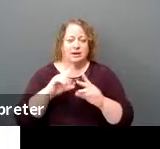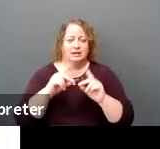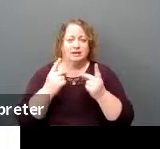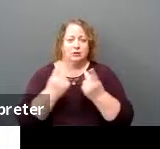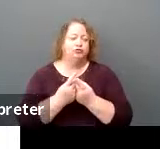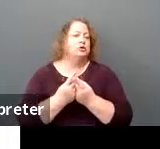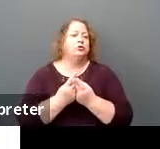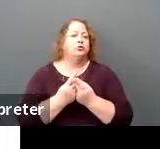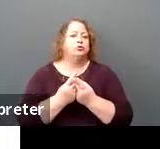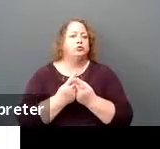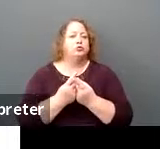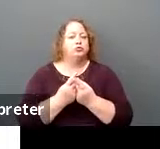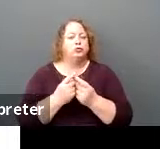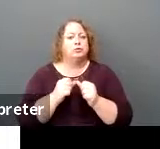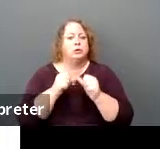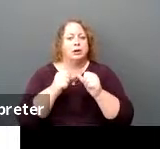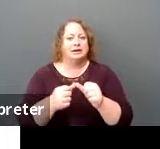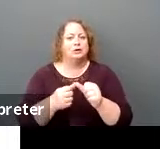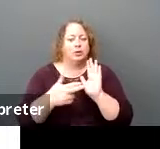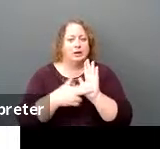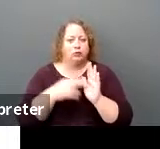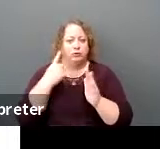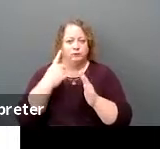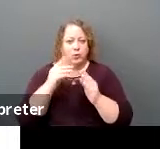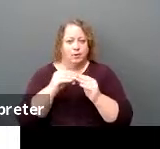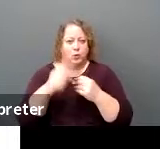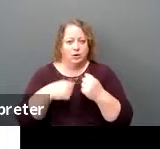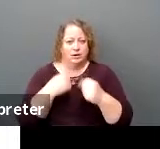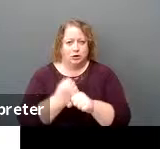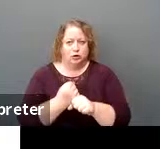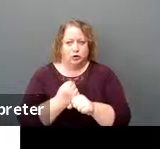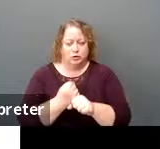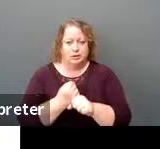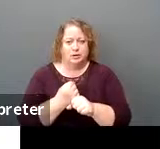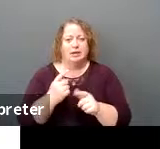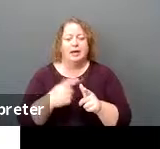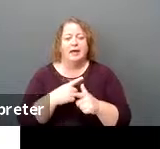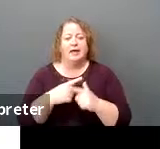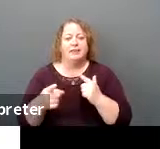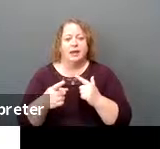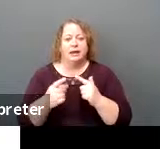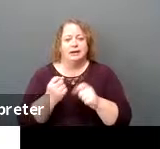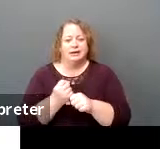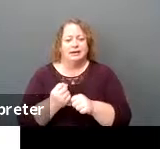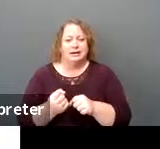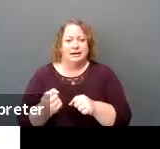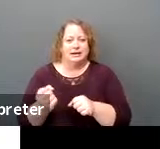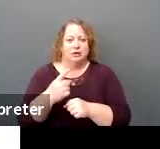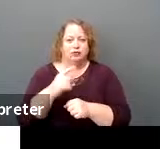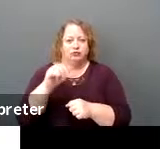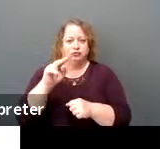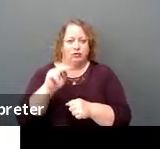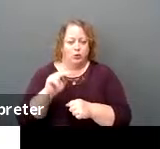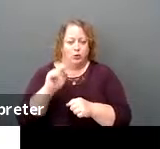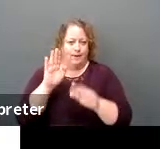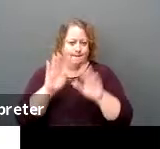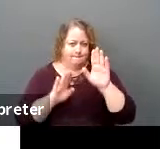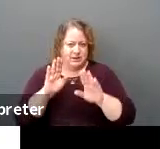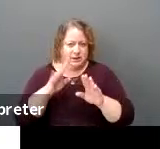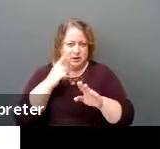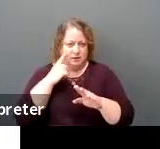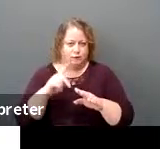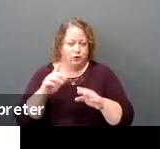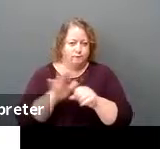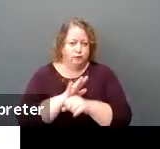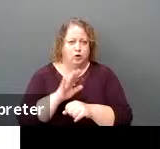to extend the audit contract for 1 additional year with Showalter and Jabari, and then bid next January for